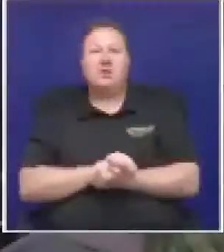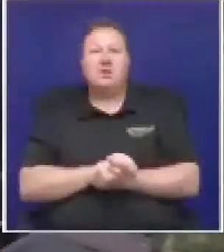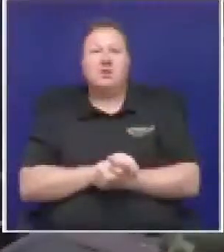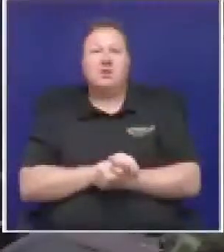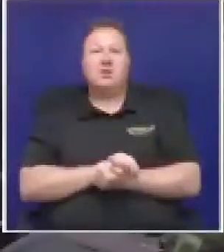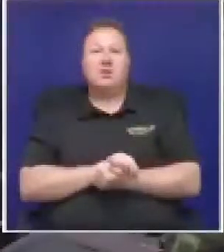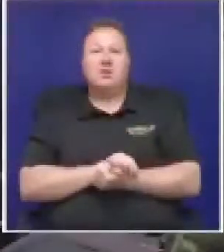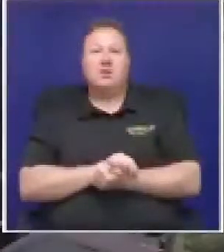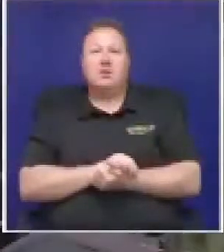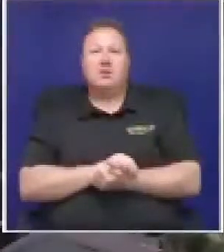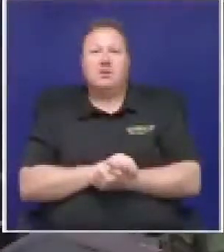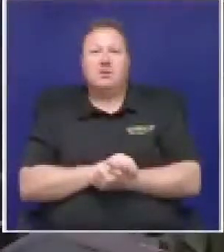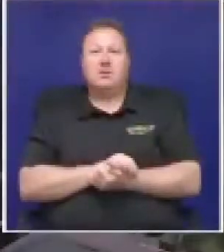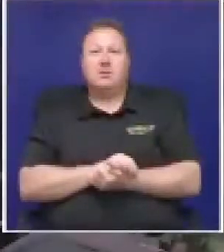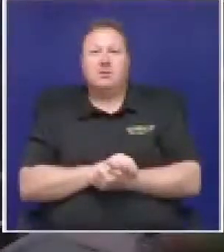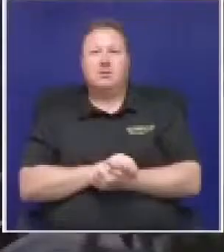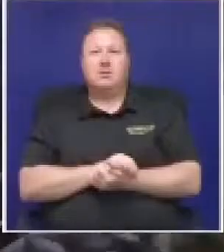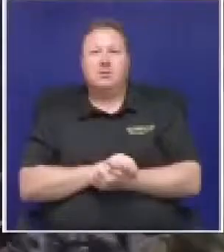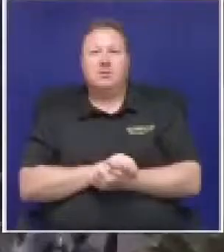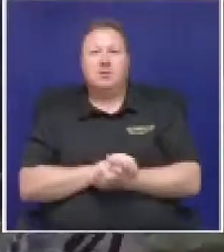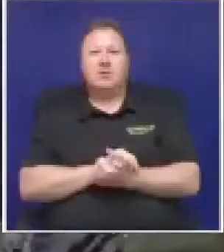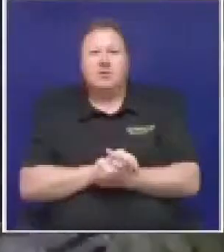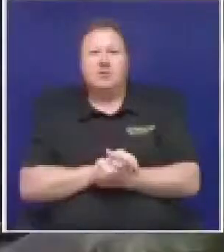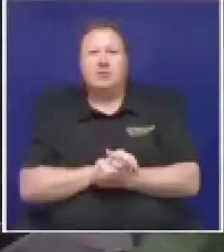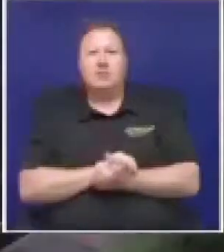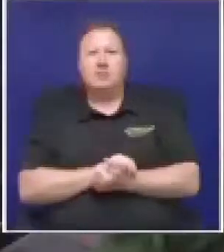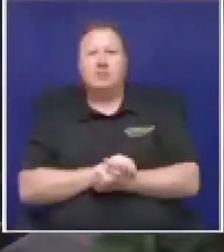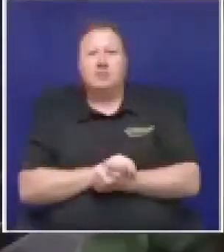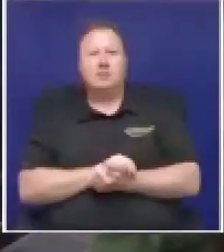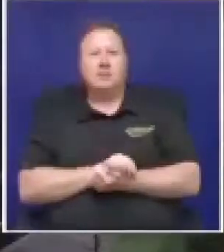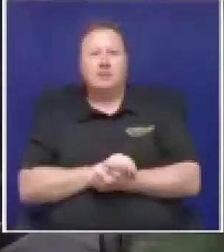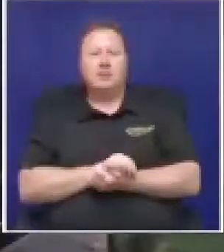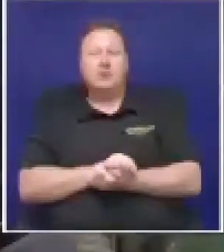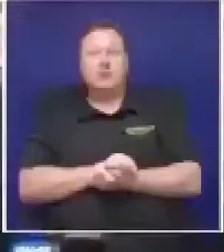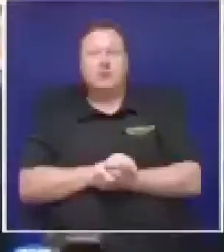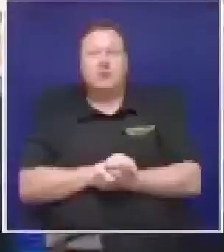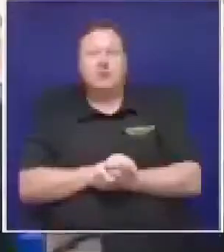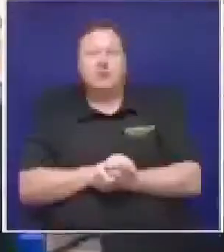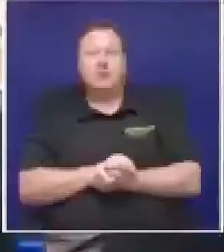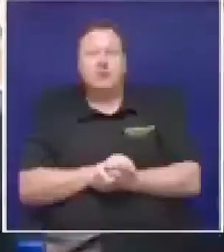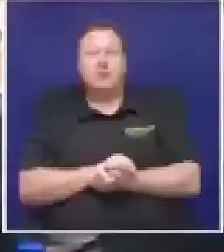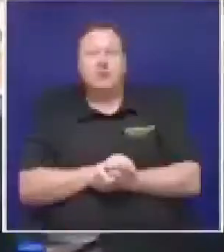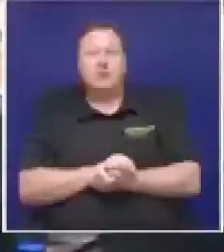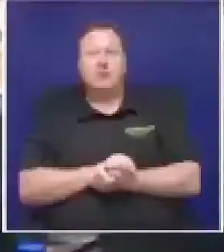Thank you, Madam Speaker. Honorable